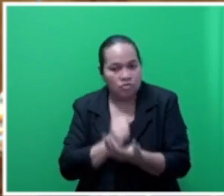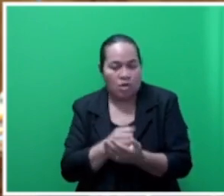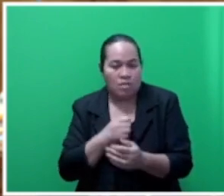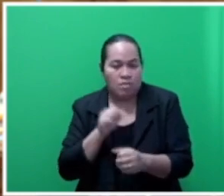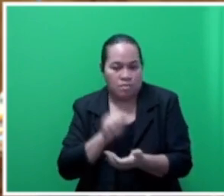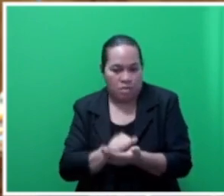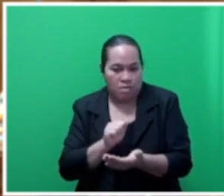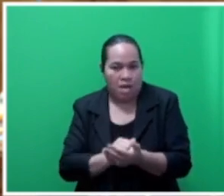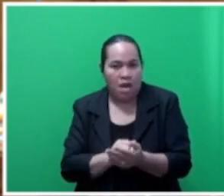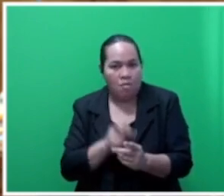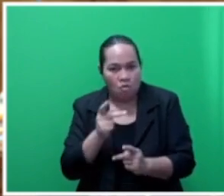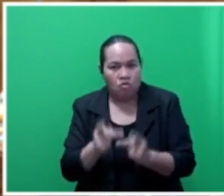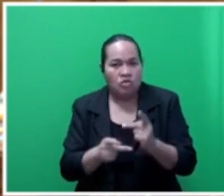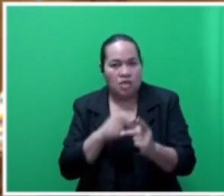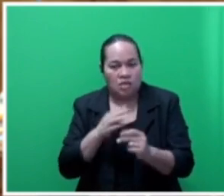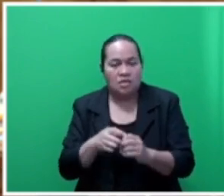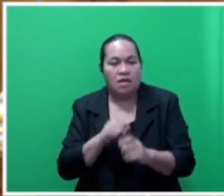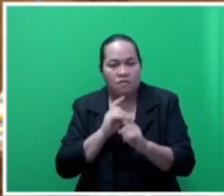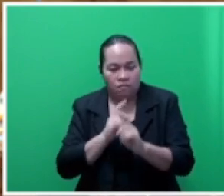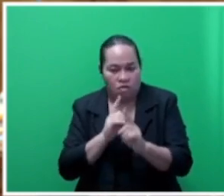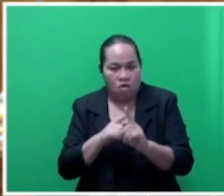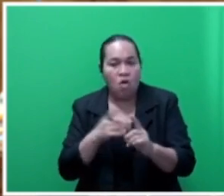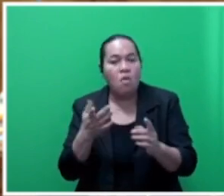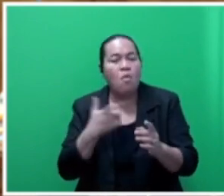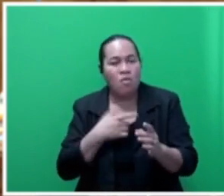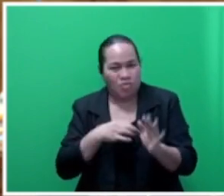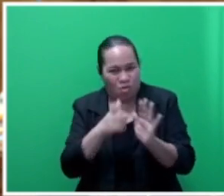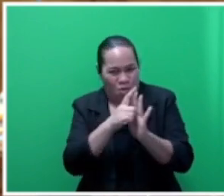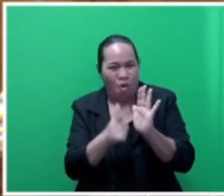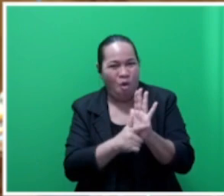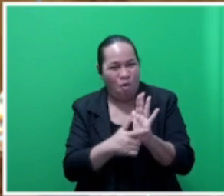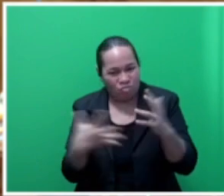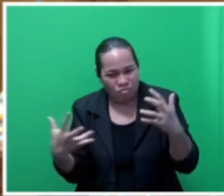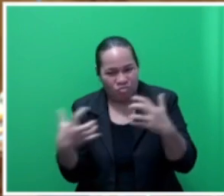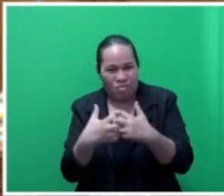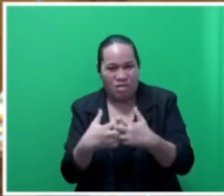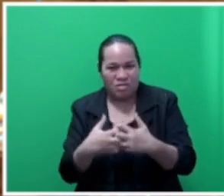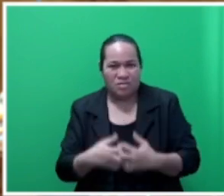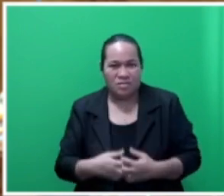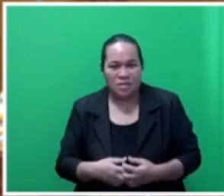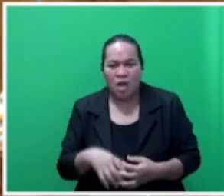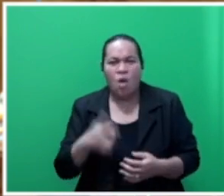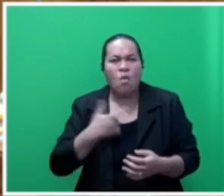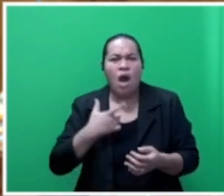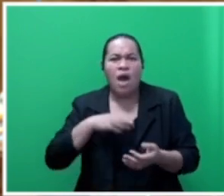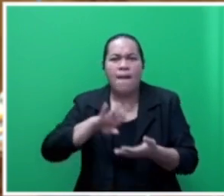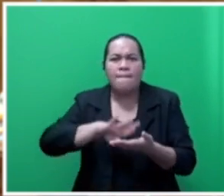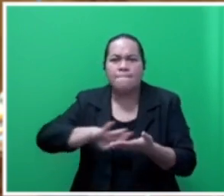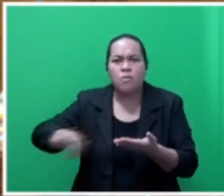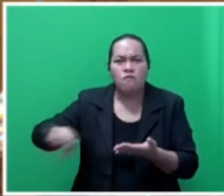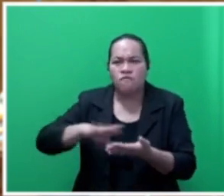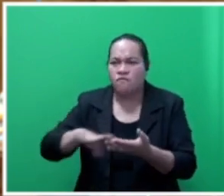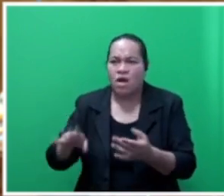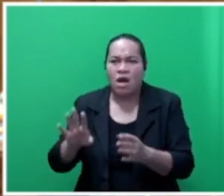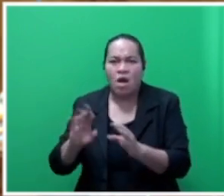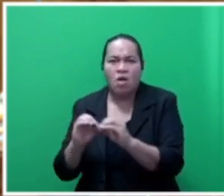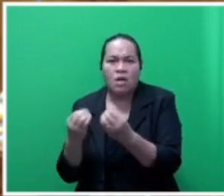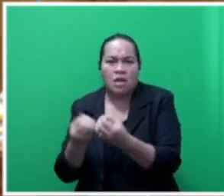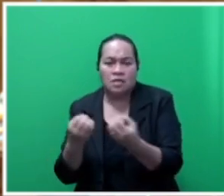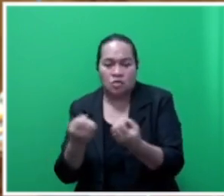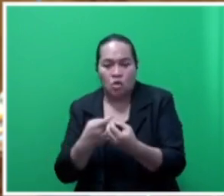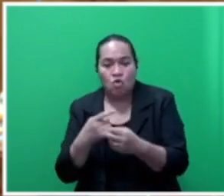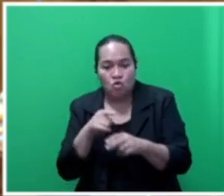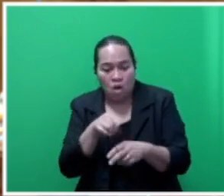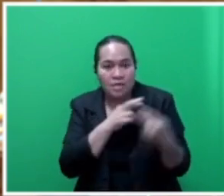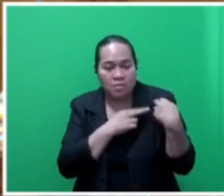as required under law, sir. The removal and marginalization of key institutions has undermined transparency and